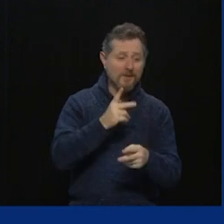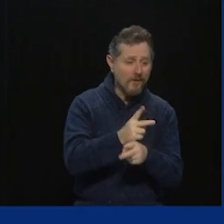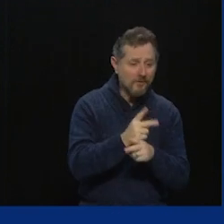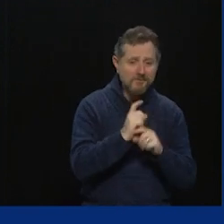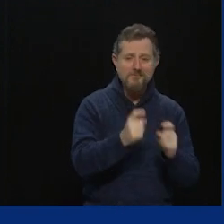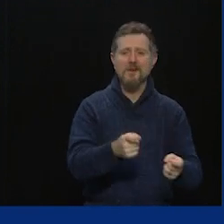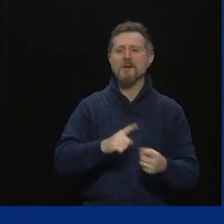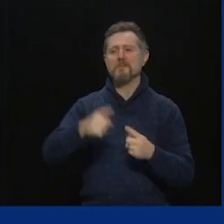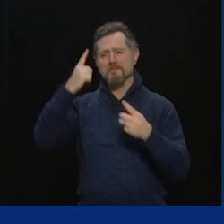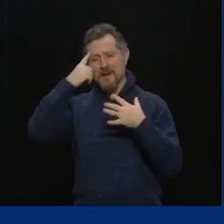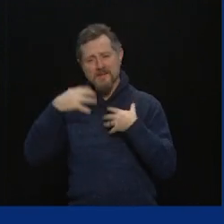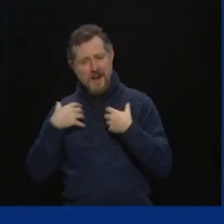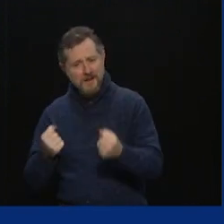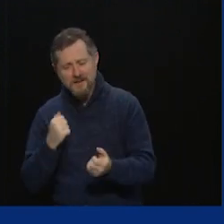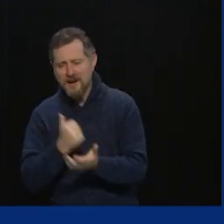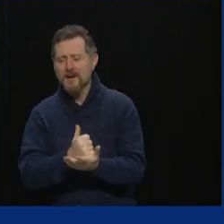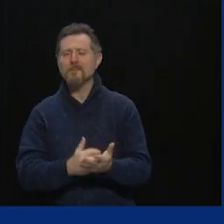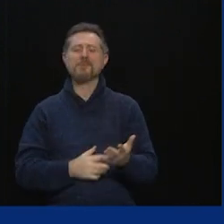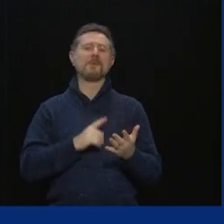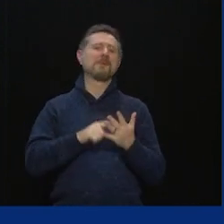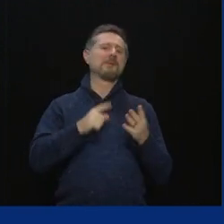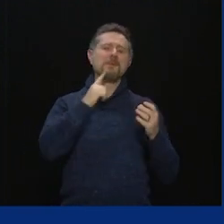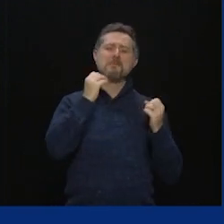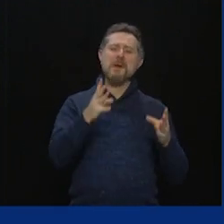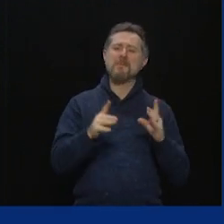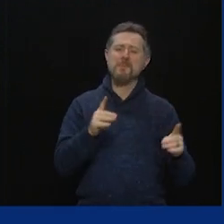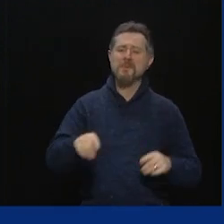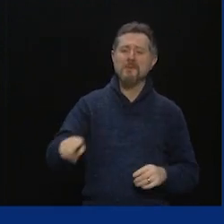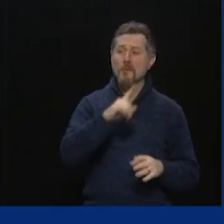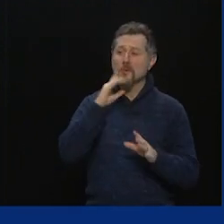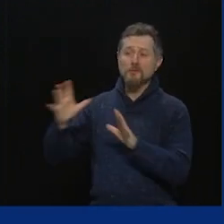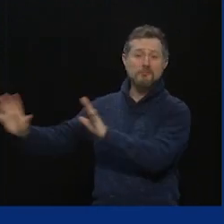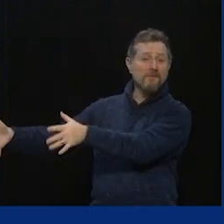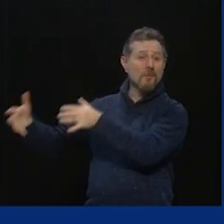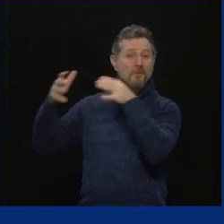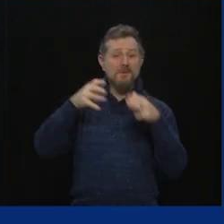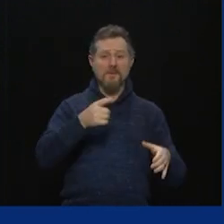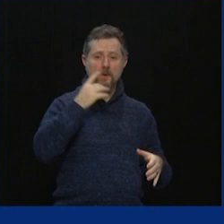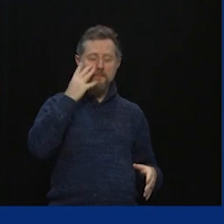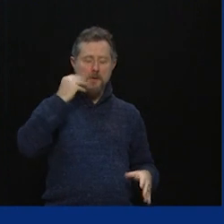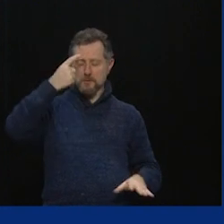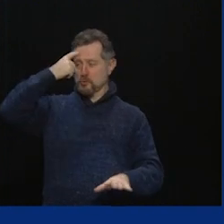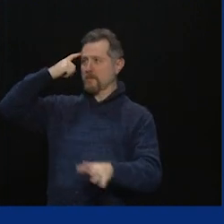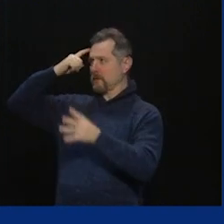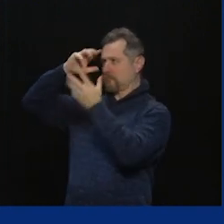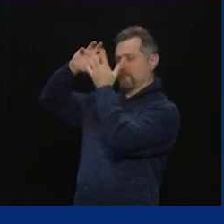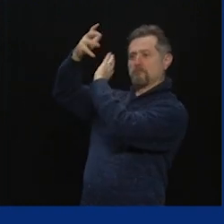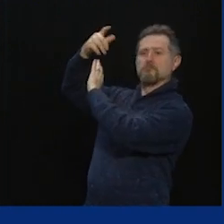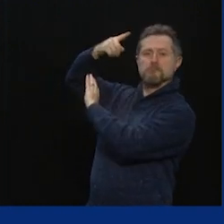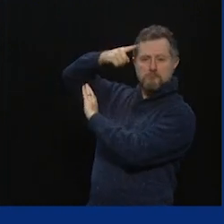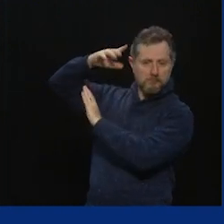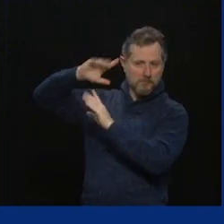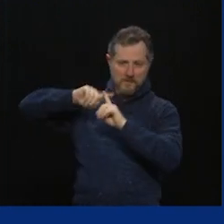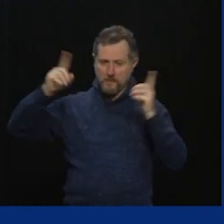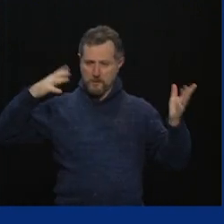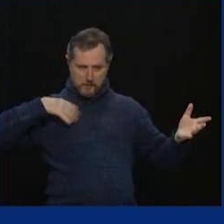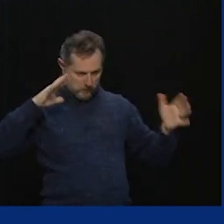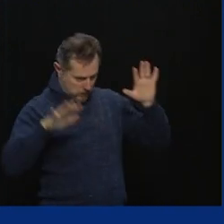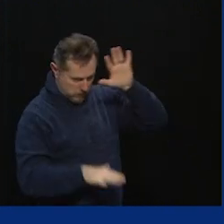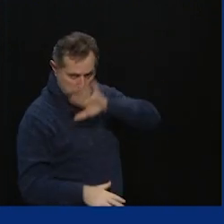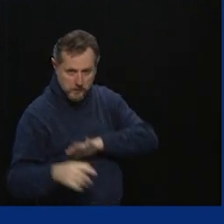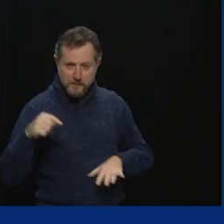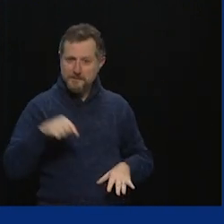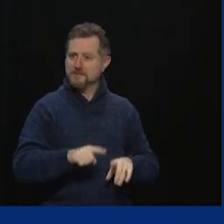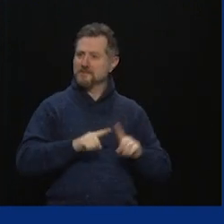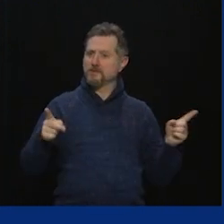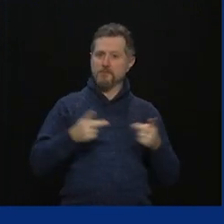incredible stress that individuals who've been displaced from their world that they always knew growing up and are now in a very foreign place,